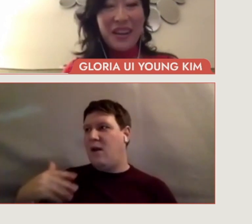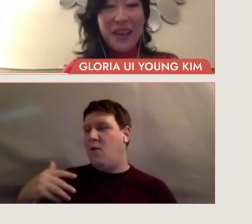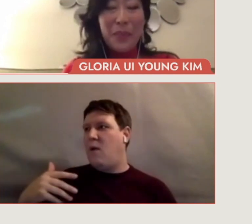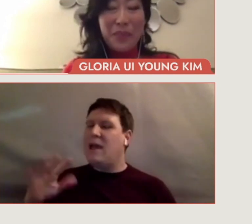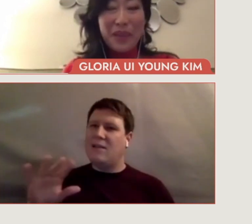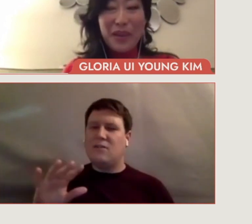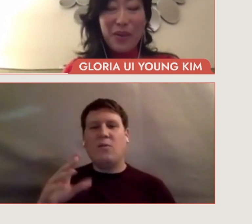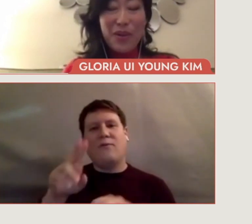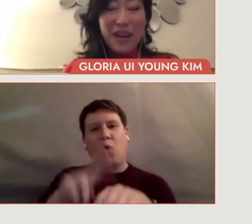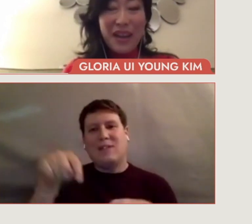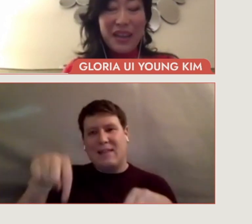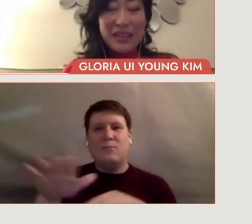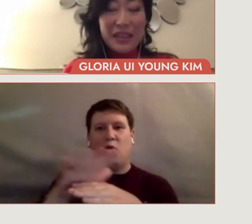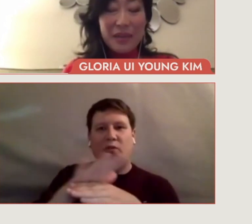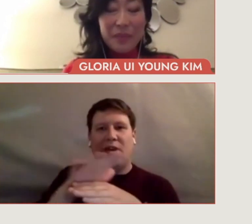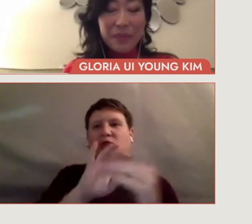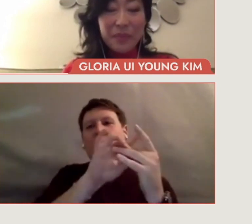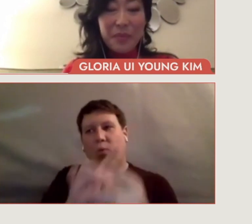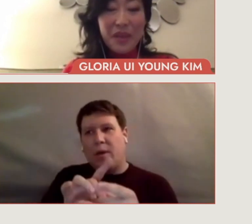and, you know, and